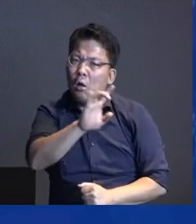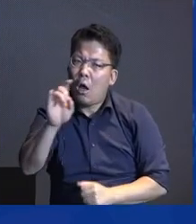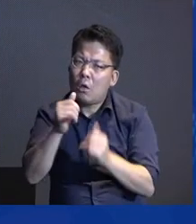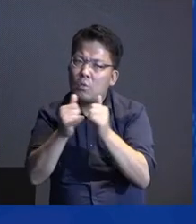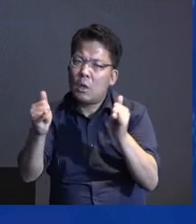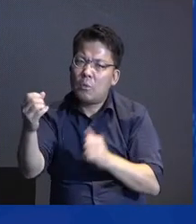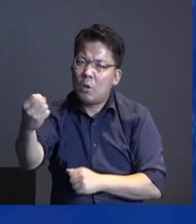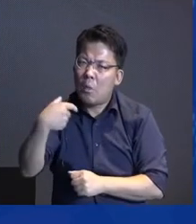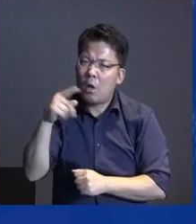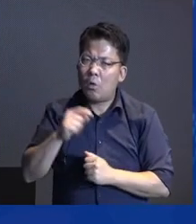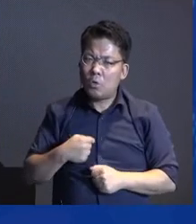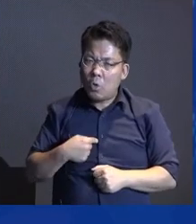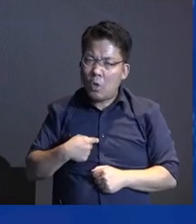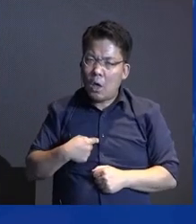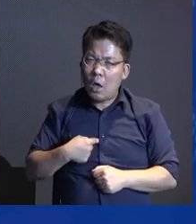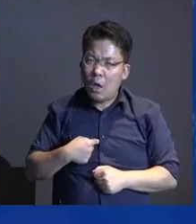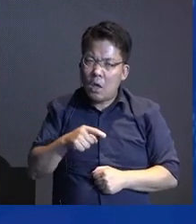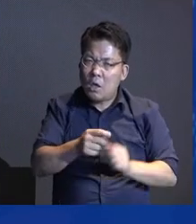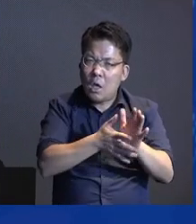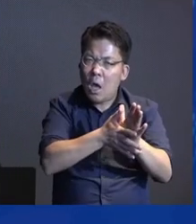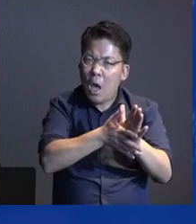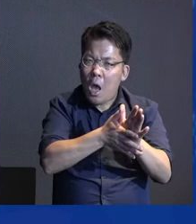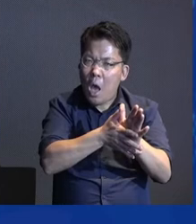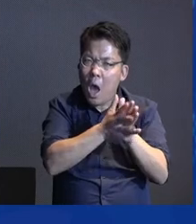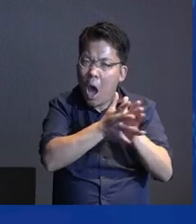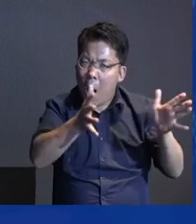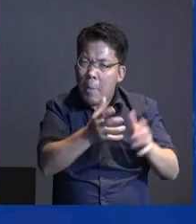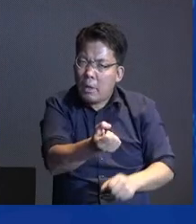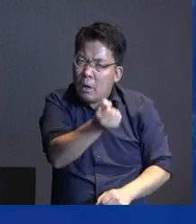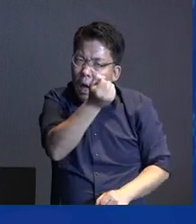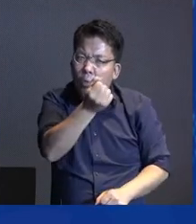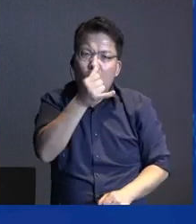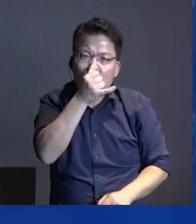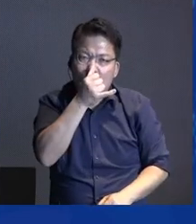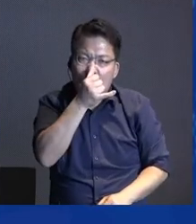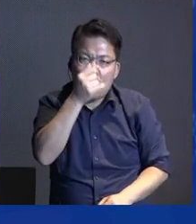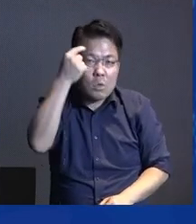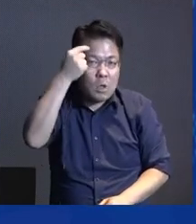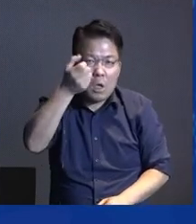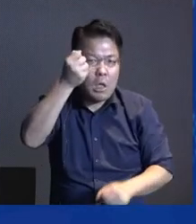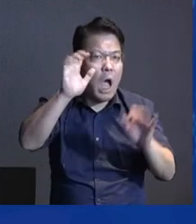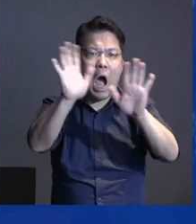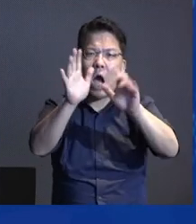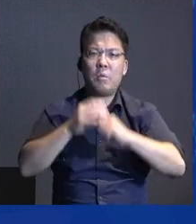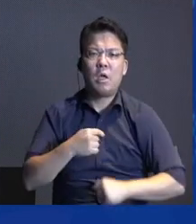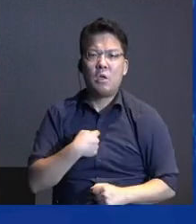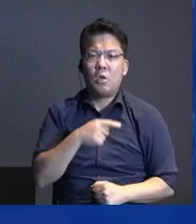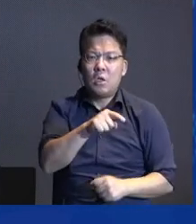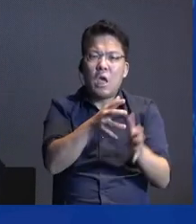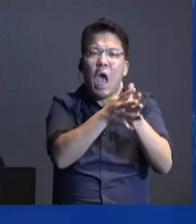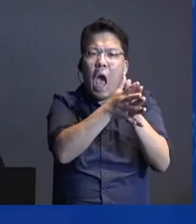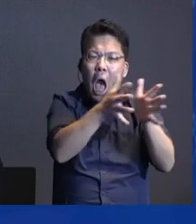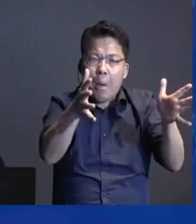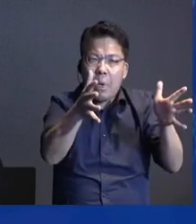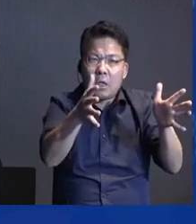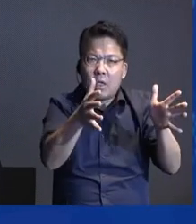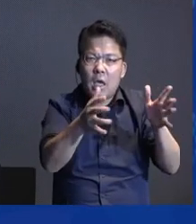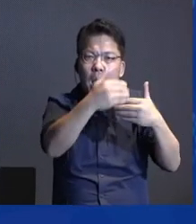using one room of the same building as the apartment and housing complex in this